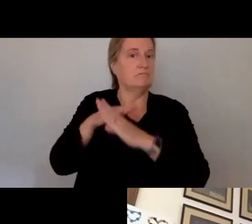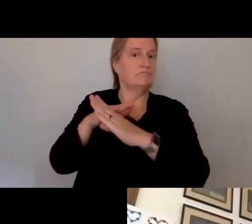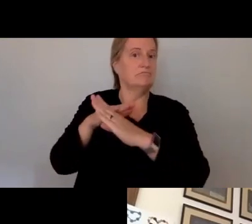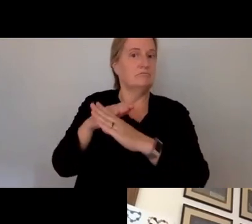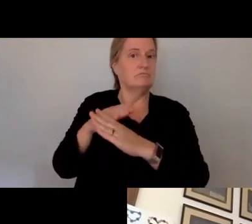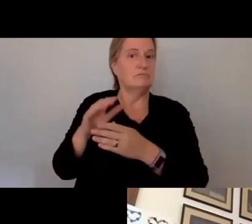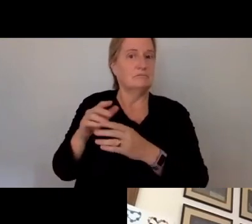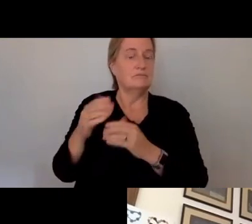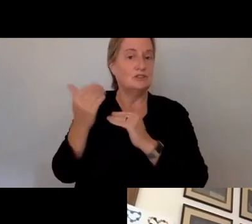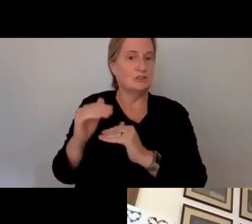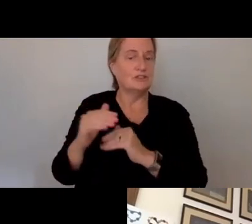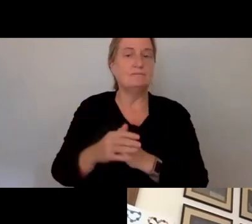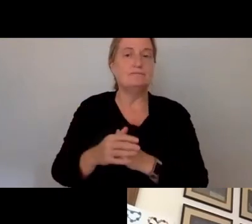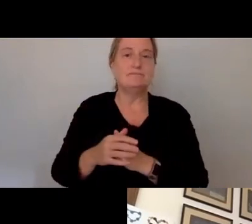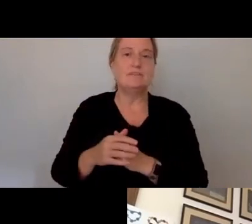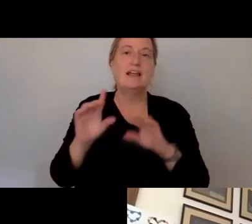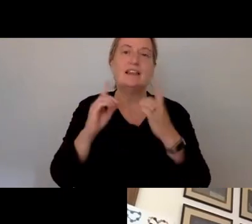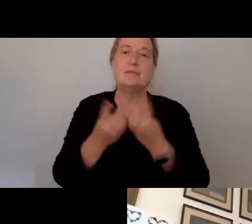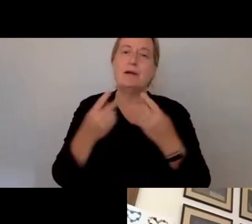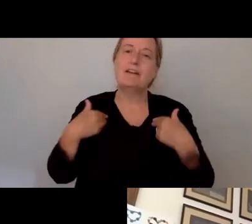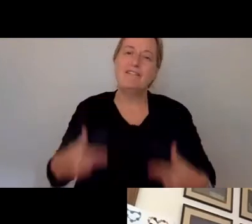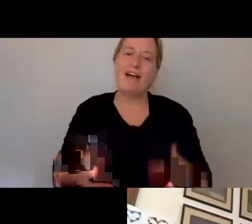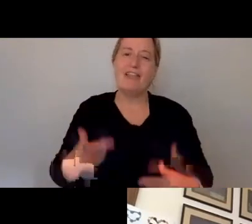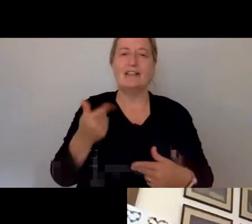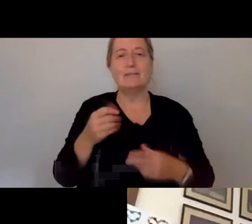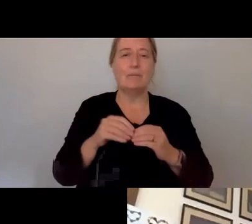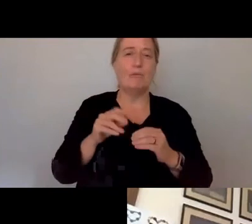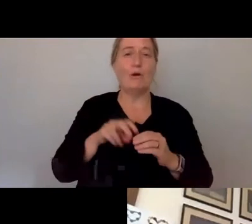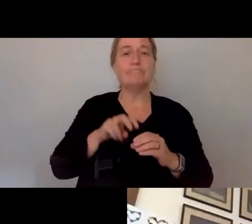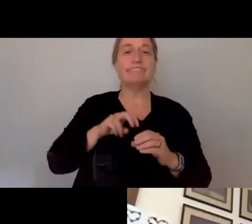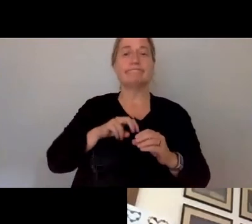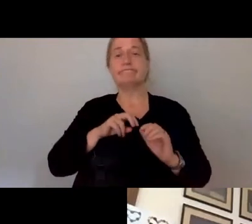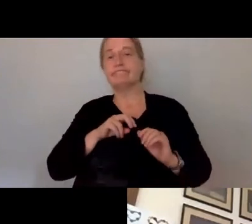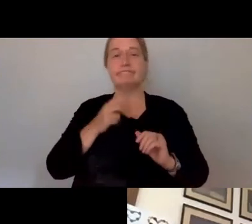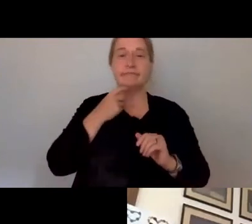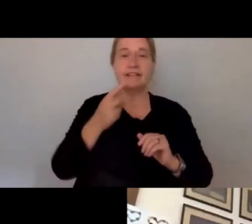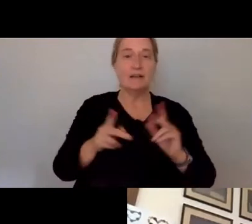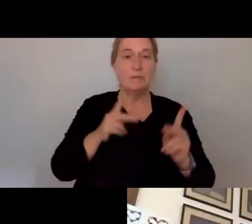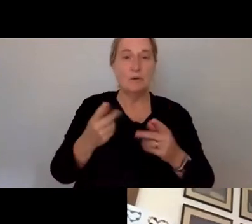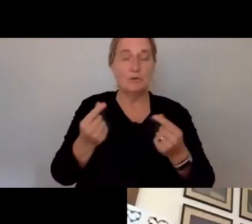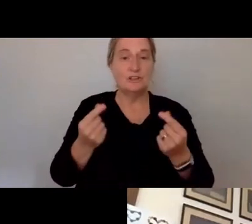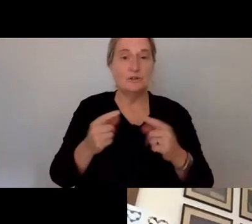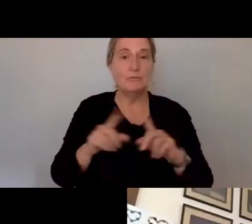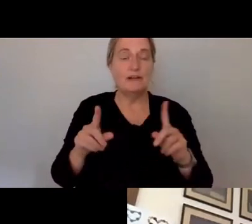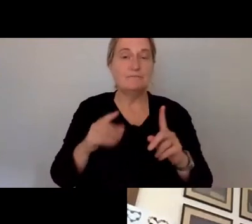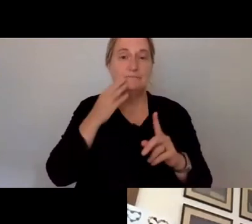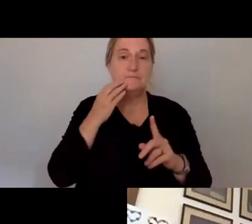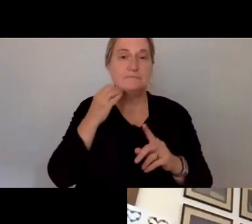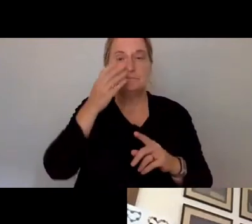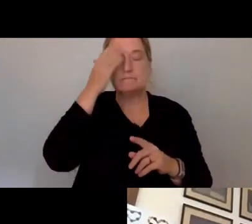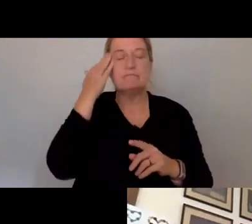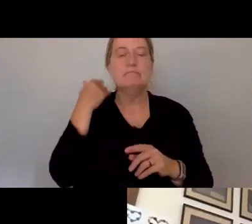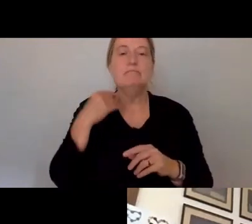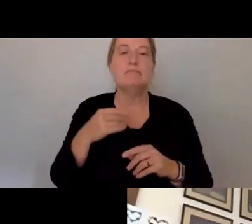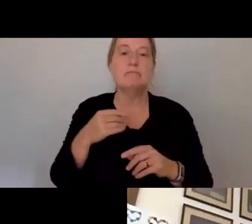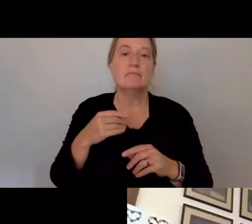The Department of Health has been much more aloof in telling people what they're doing, and they have flexibility as well, but they didn't have that piece where there was a requirement to